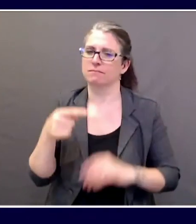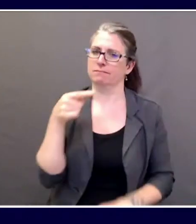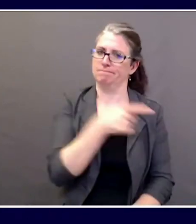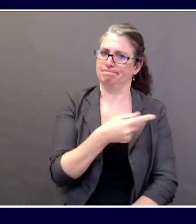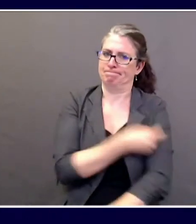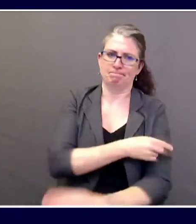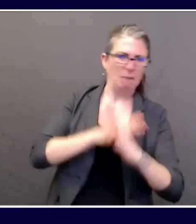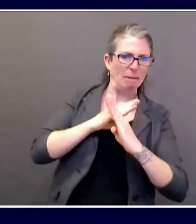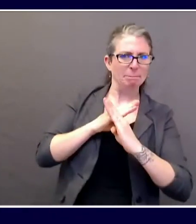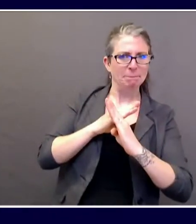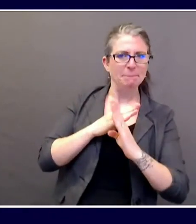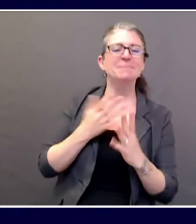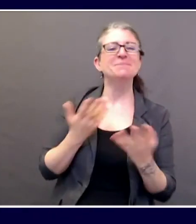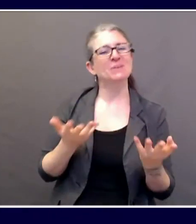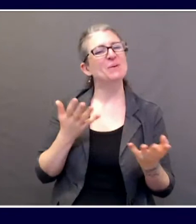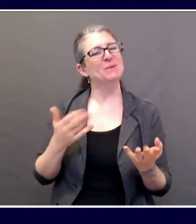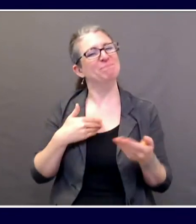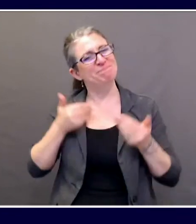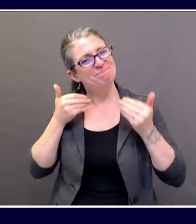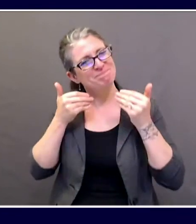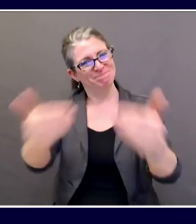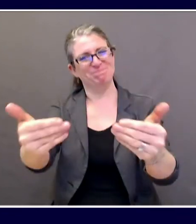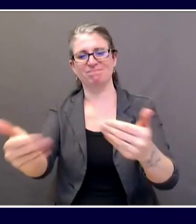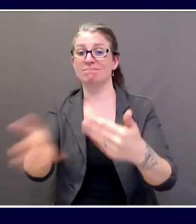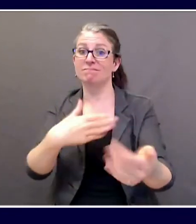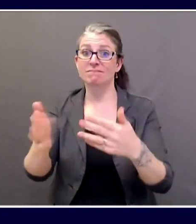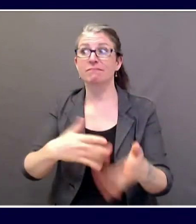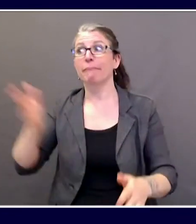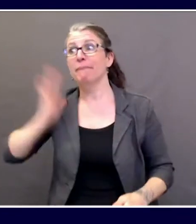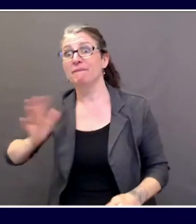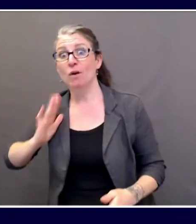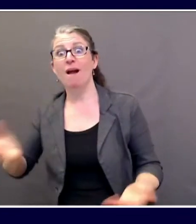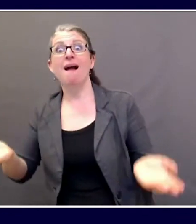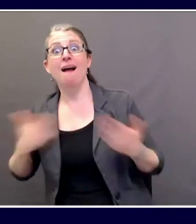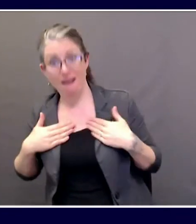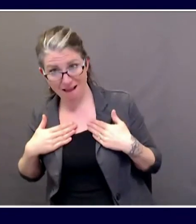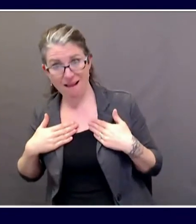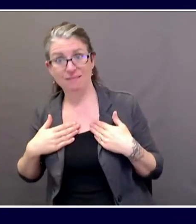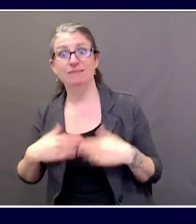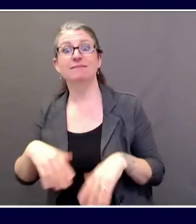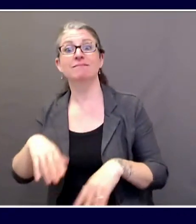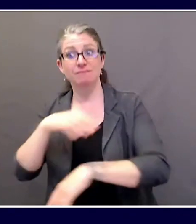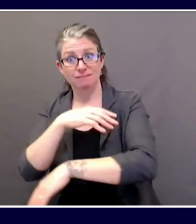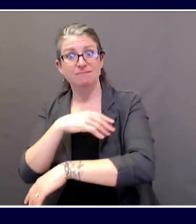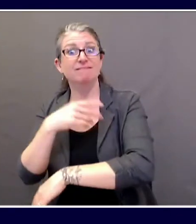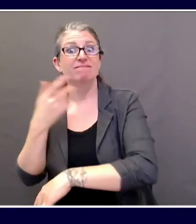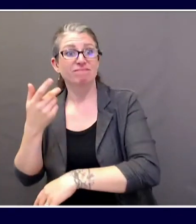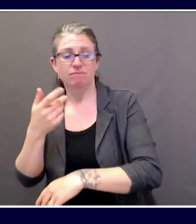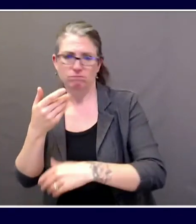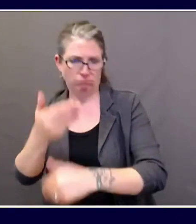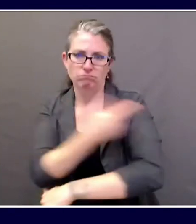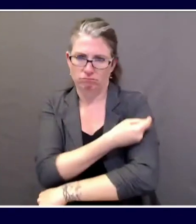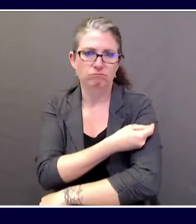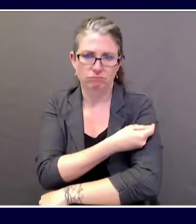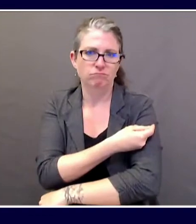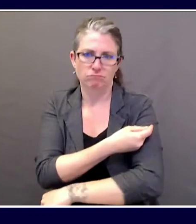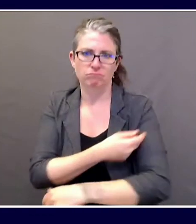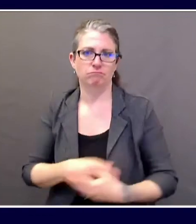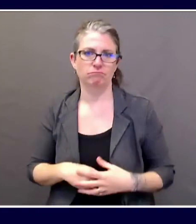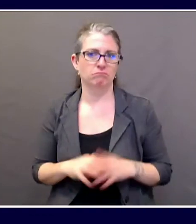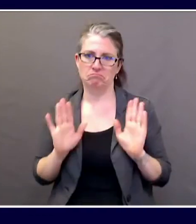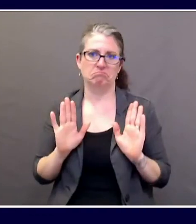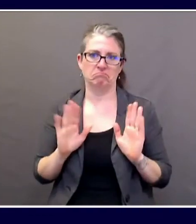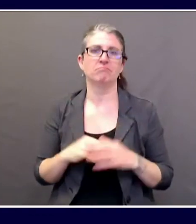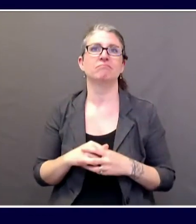up to get a shot. There are two exceptions. One is if you are currently positive for COVID-19.